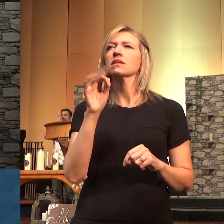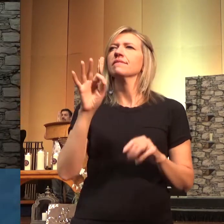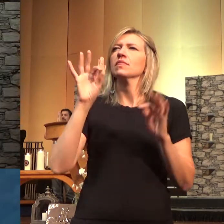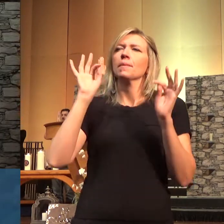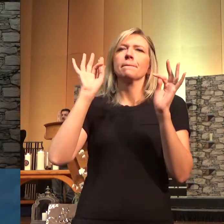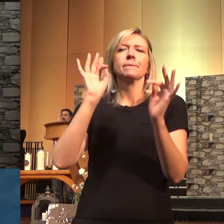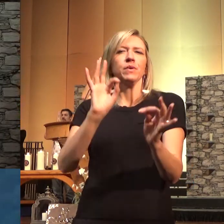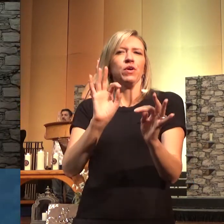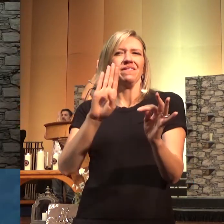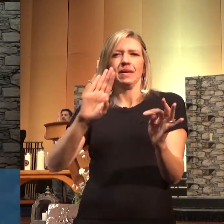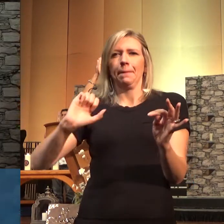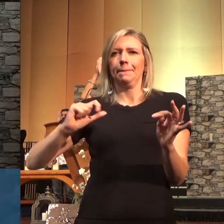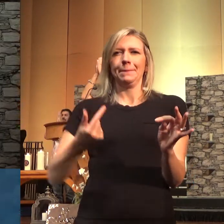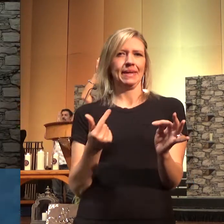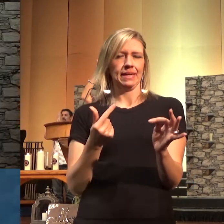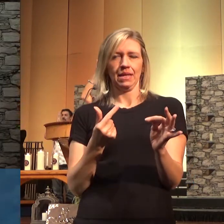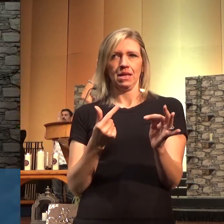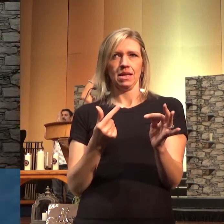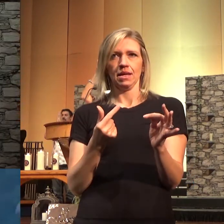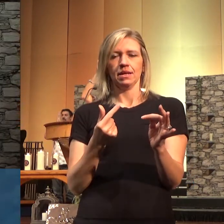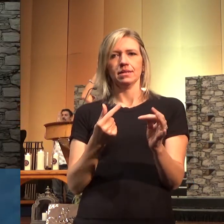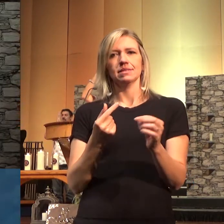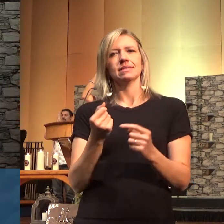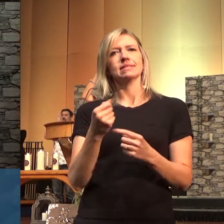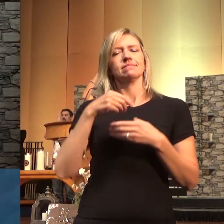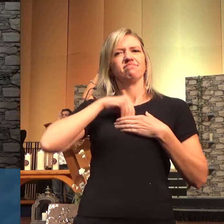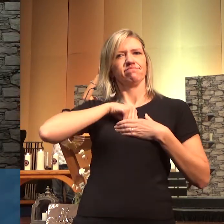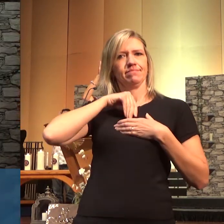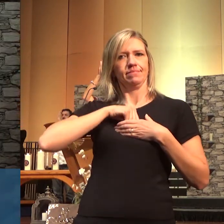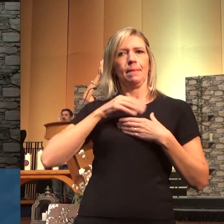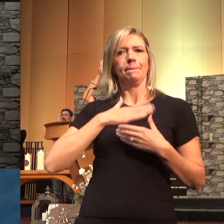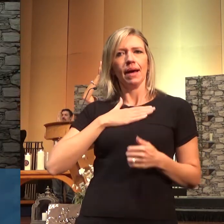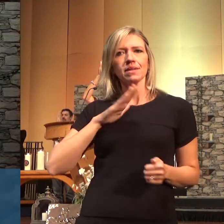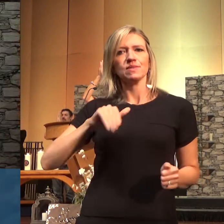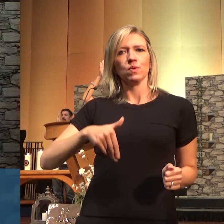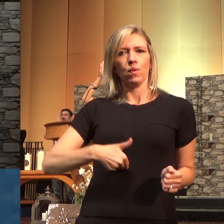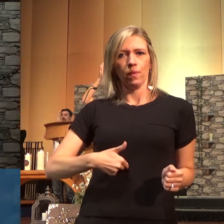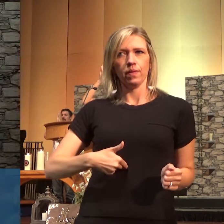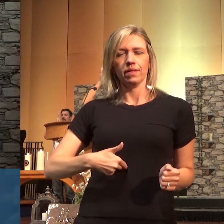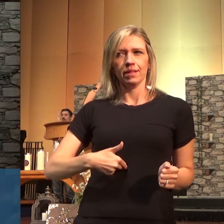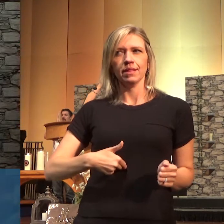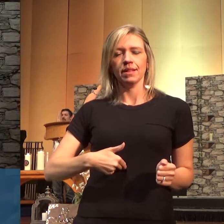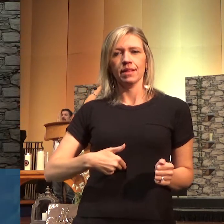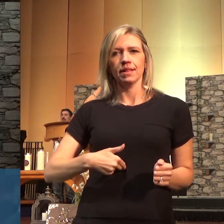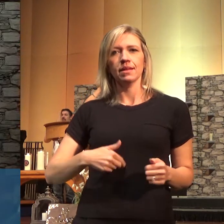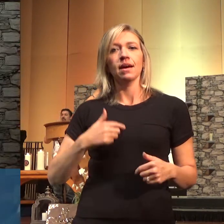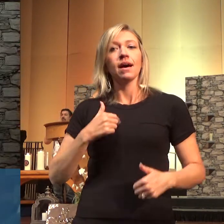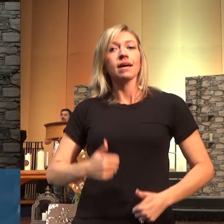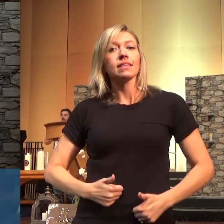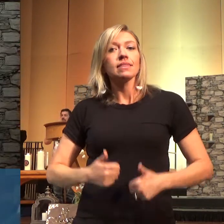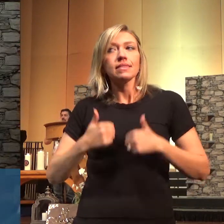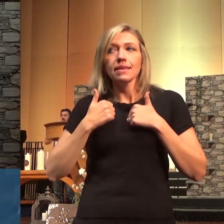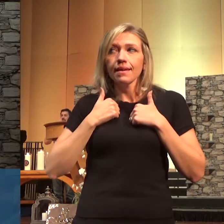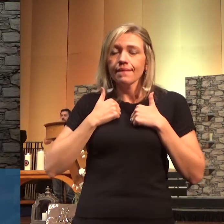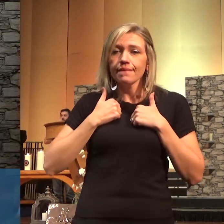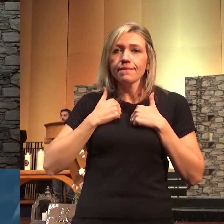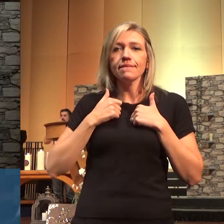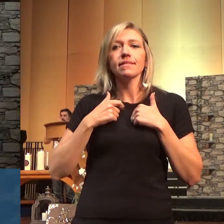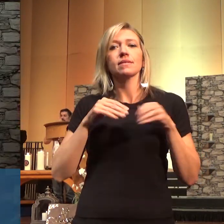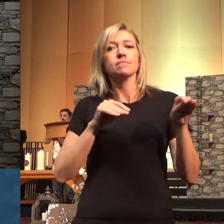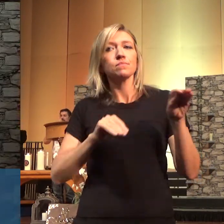light of the perfect being is kindled in my soul. I